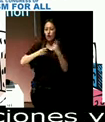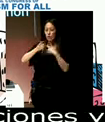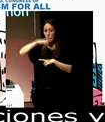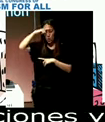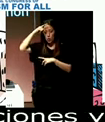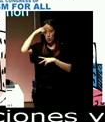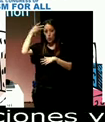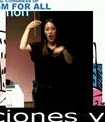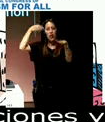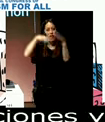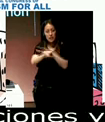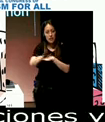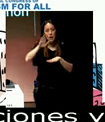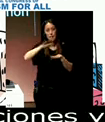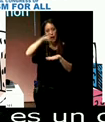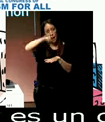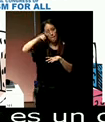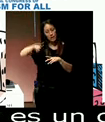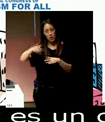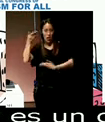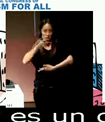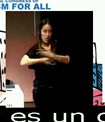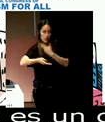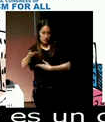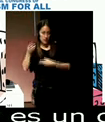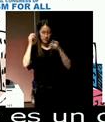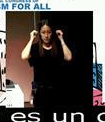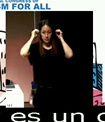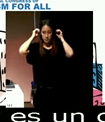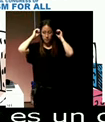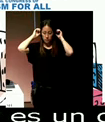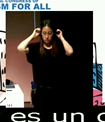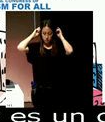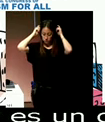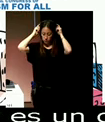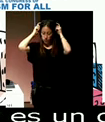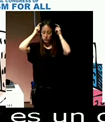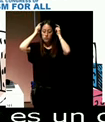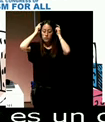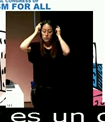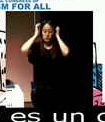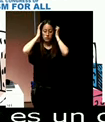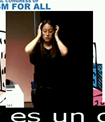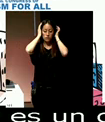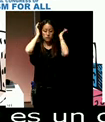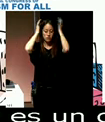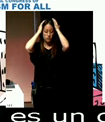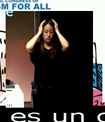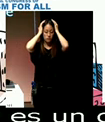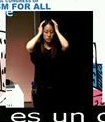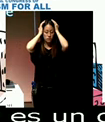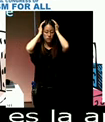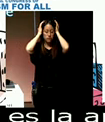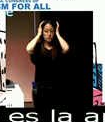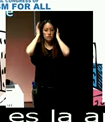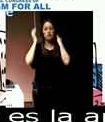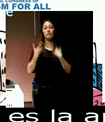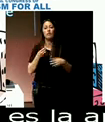And they help cultural information to be accessible for disabled people. The